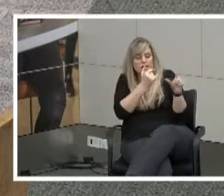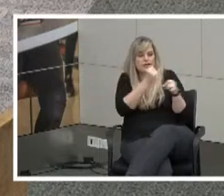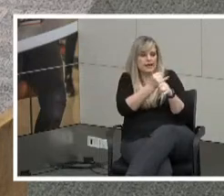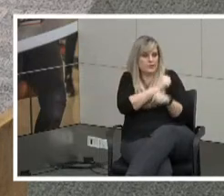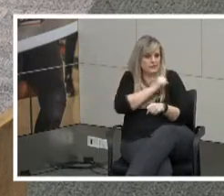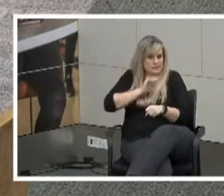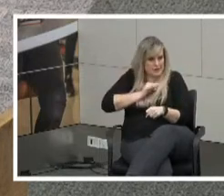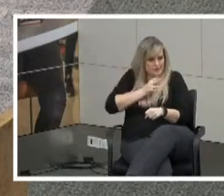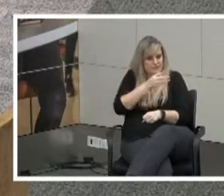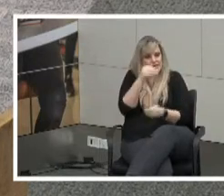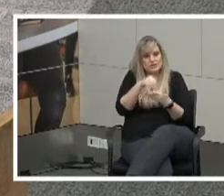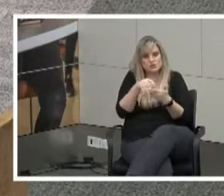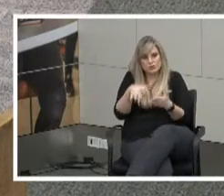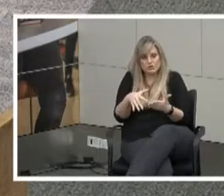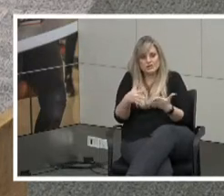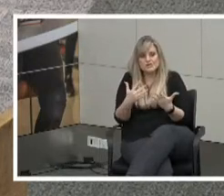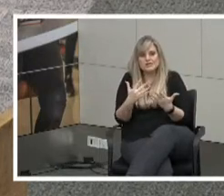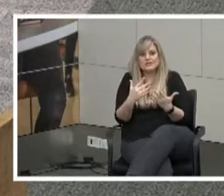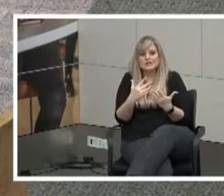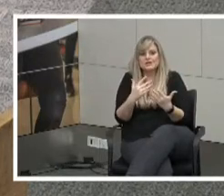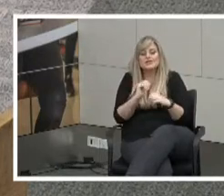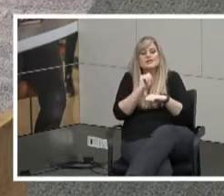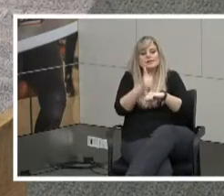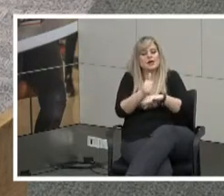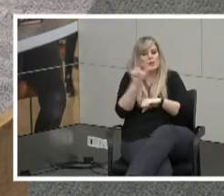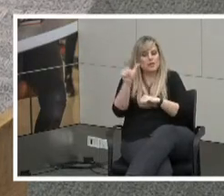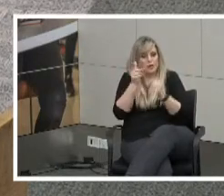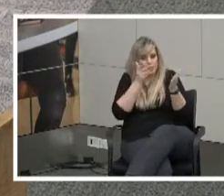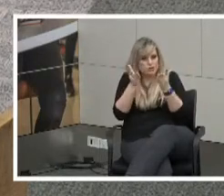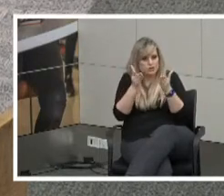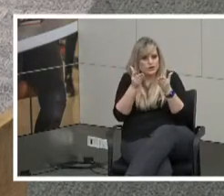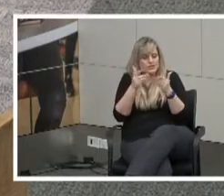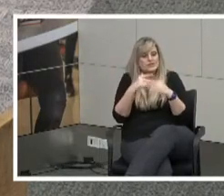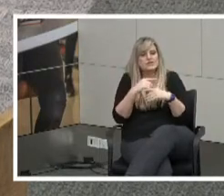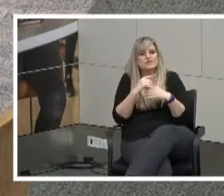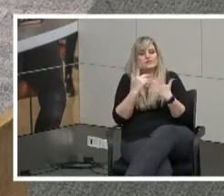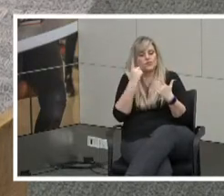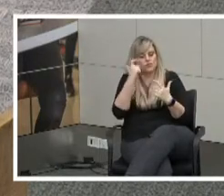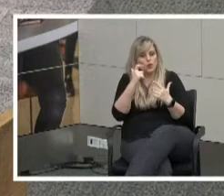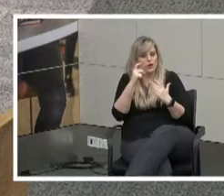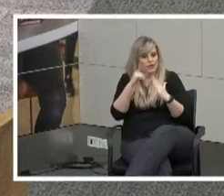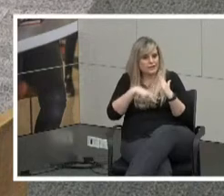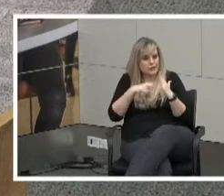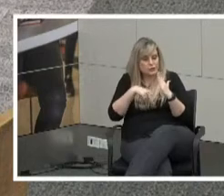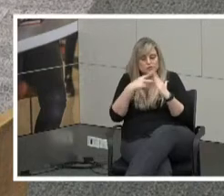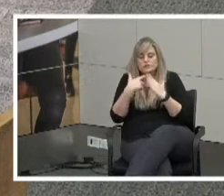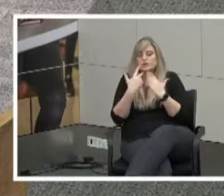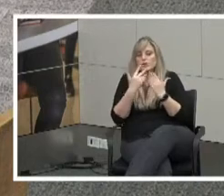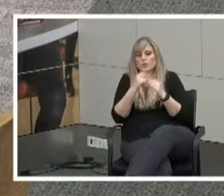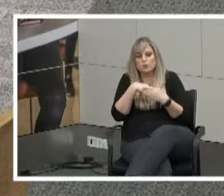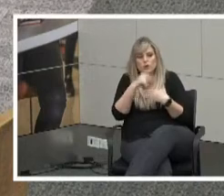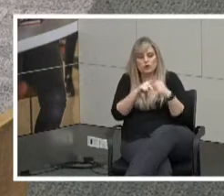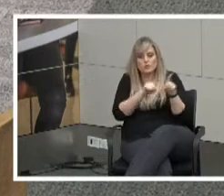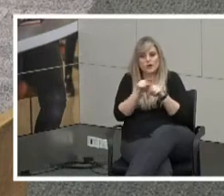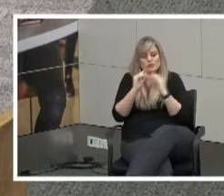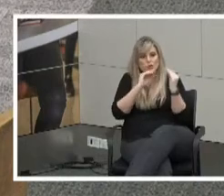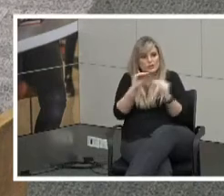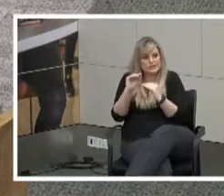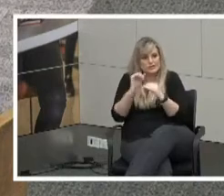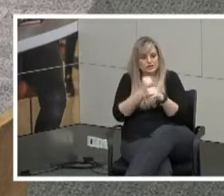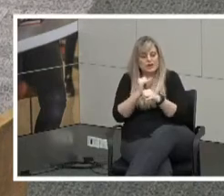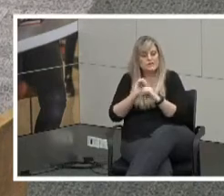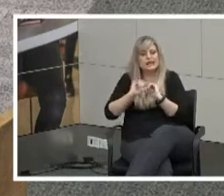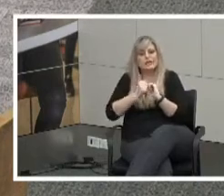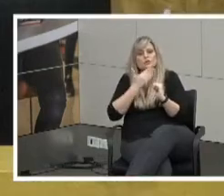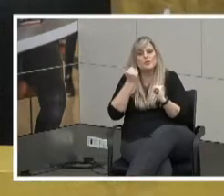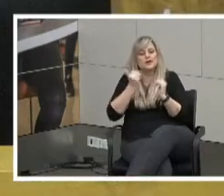staff and students restore Library services to offer engaging literacy programs and guide our campuses on how to best serve our